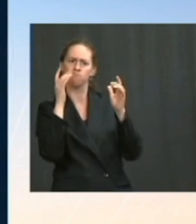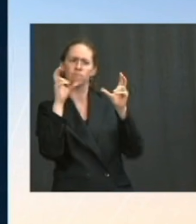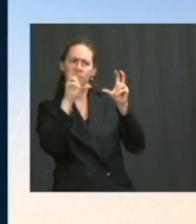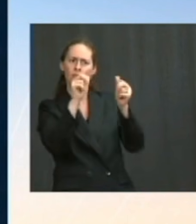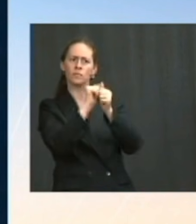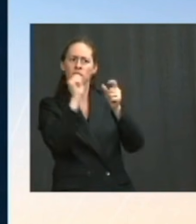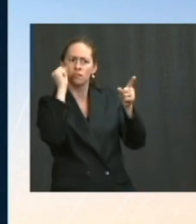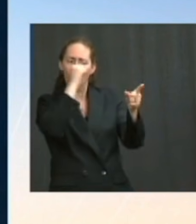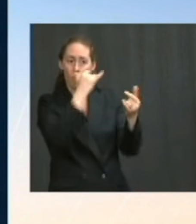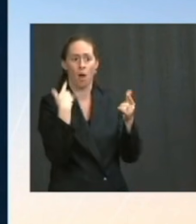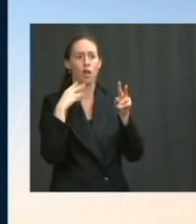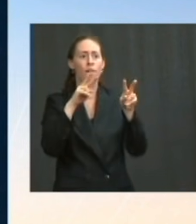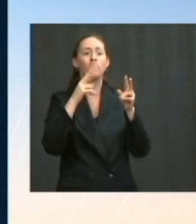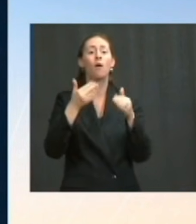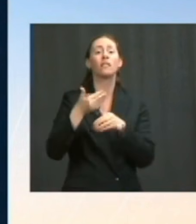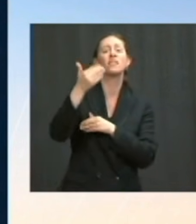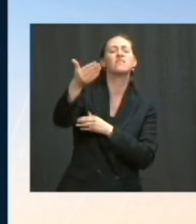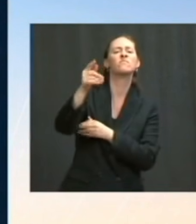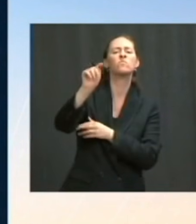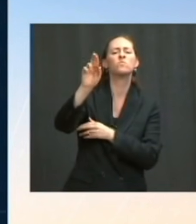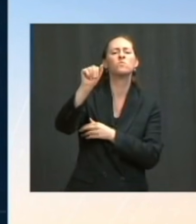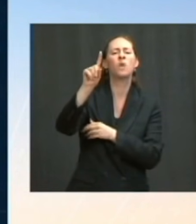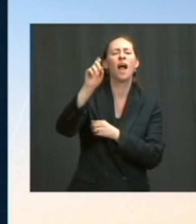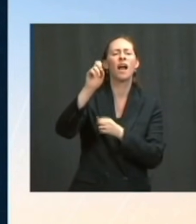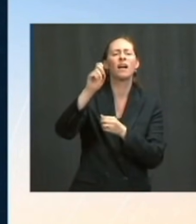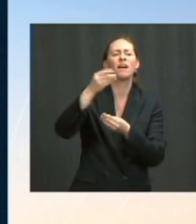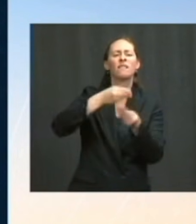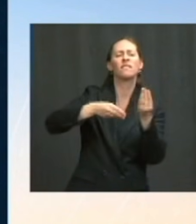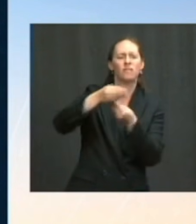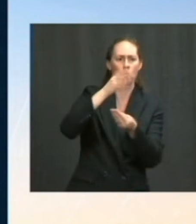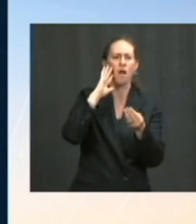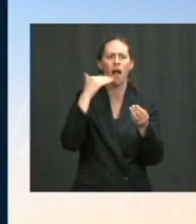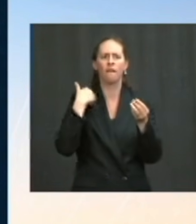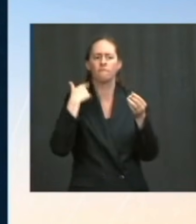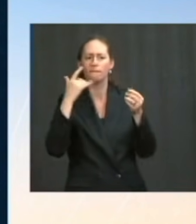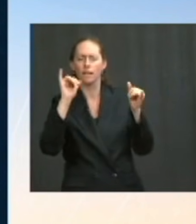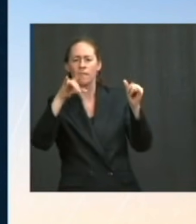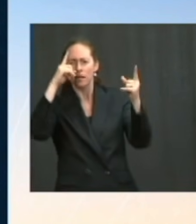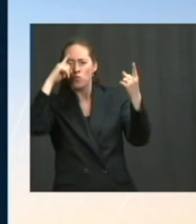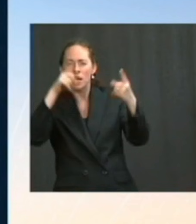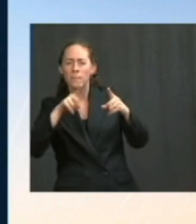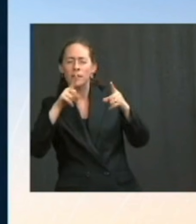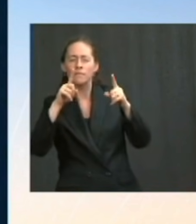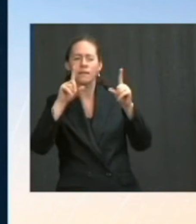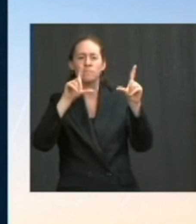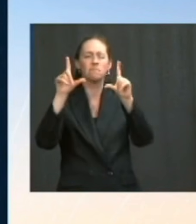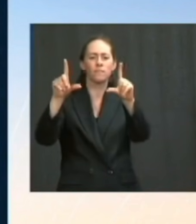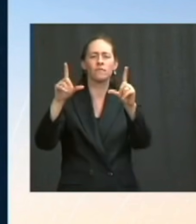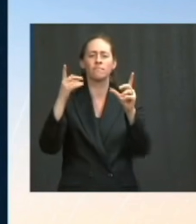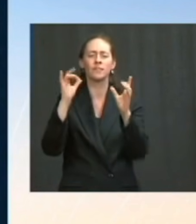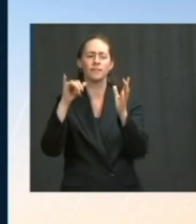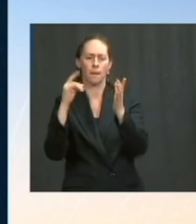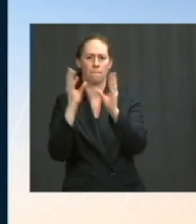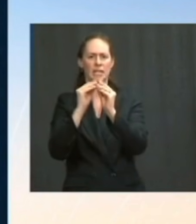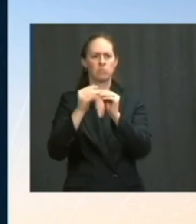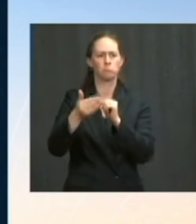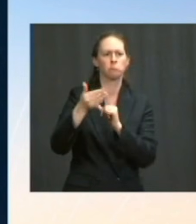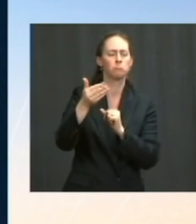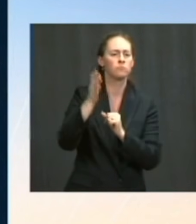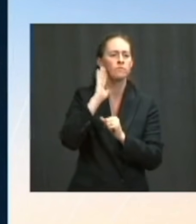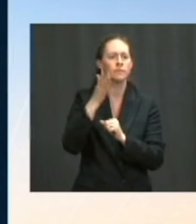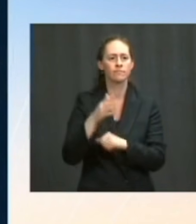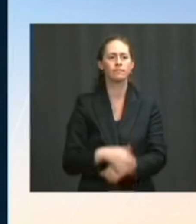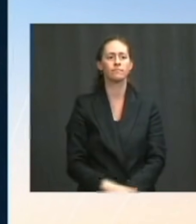and Investment Framework Agreement Council meeting, which was recently announced. We have also been clear publicly and privately about our growing